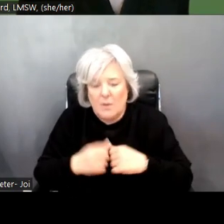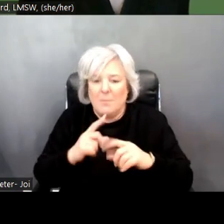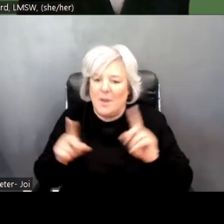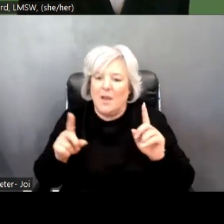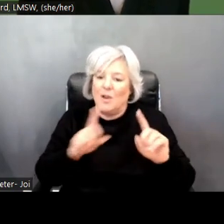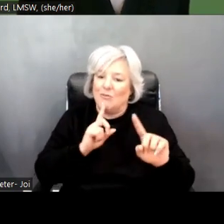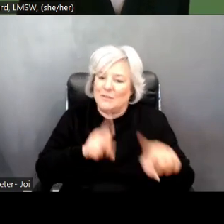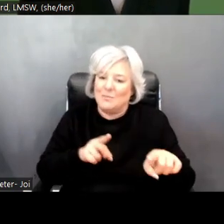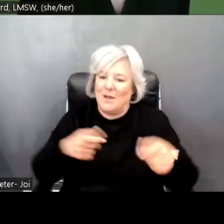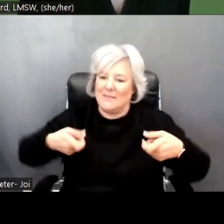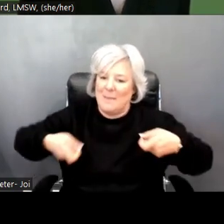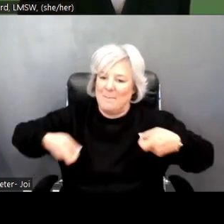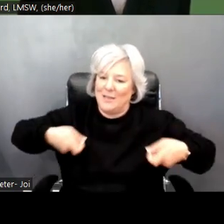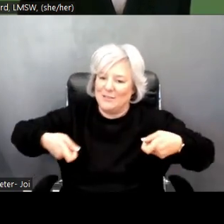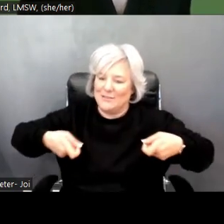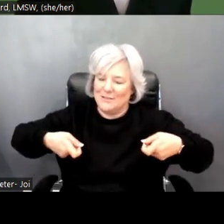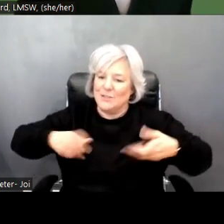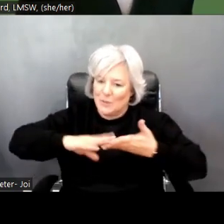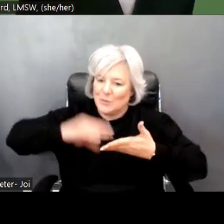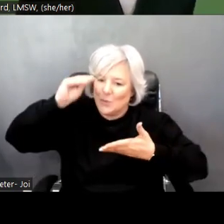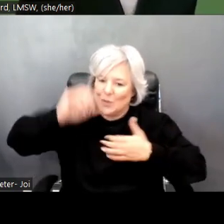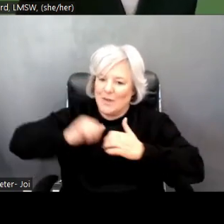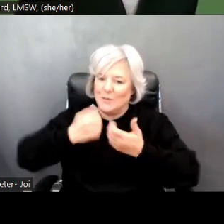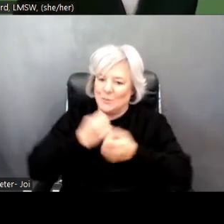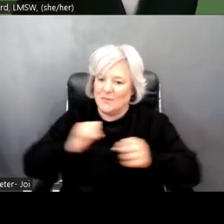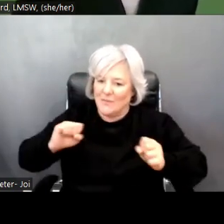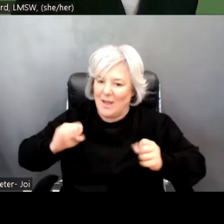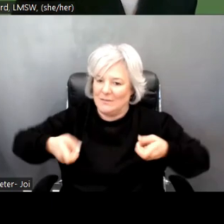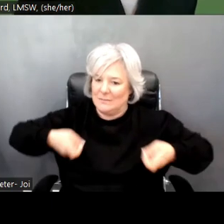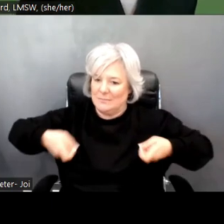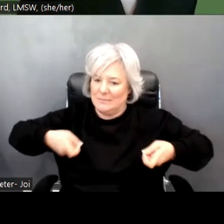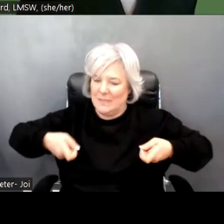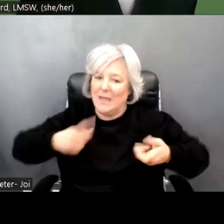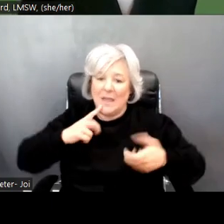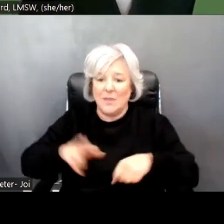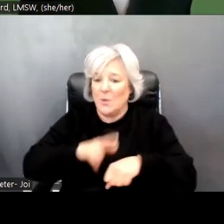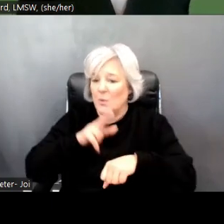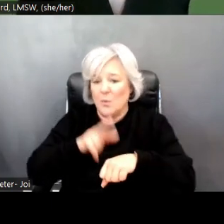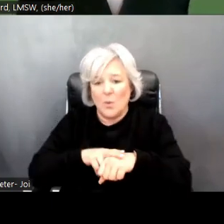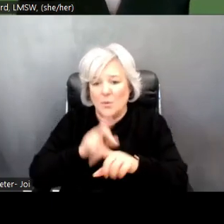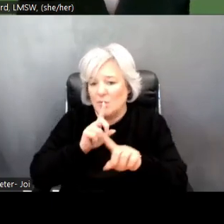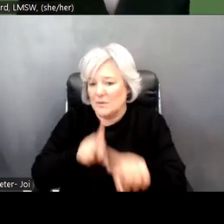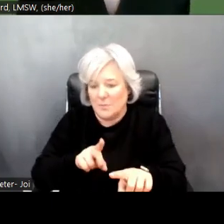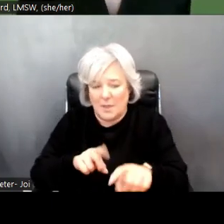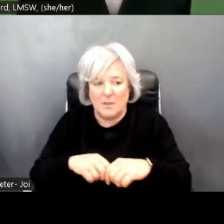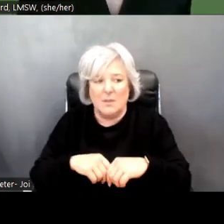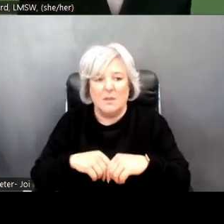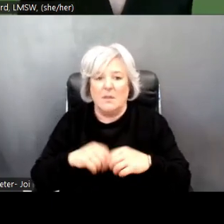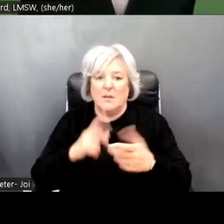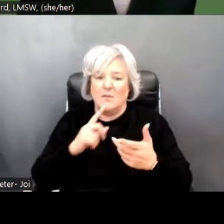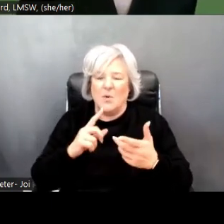that manages our ability to survive, right? These are normal responses to